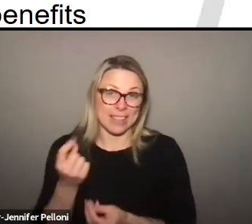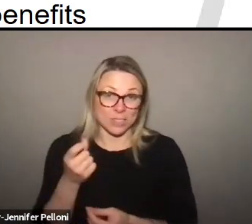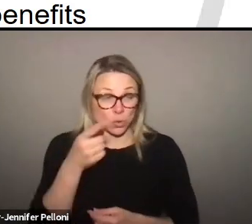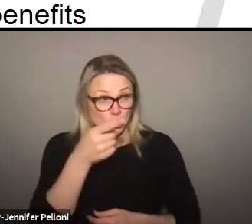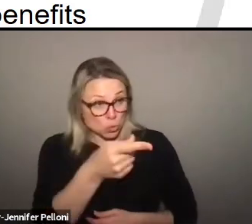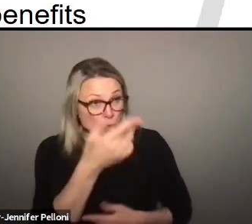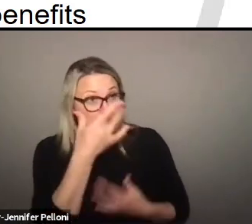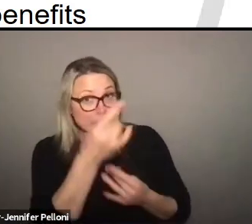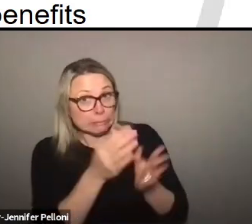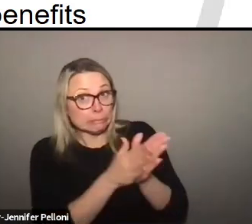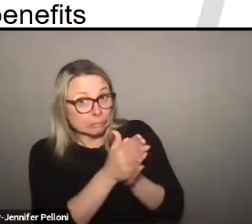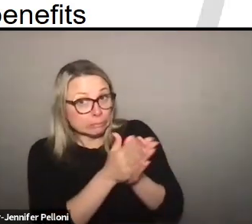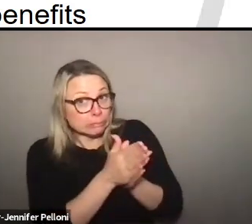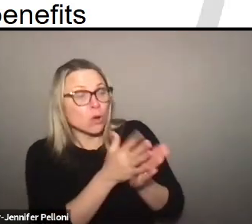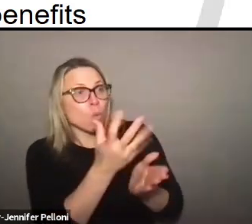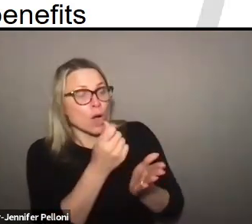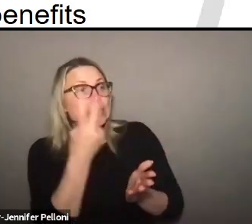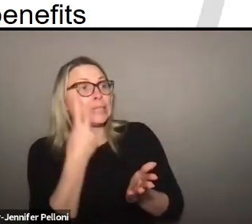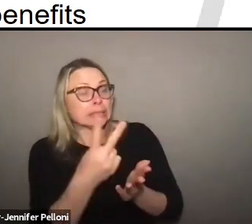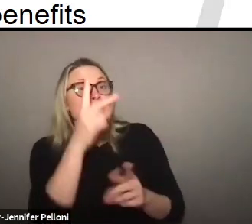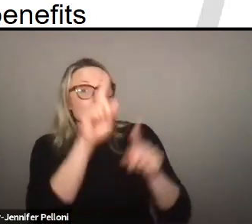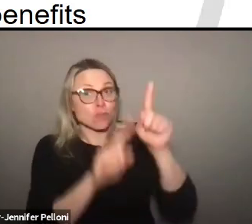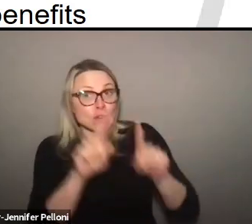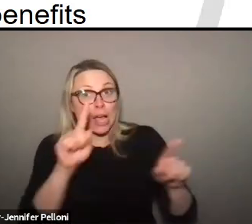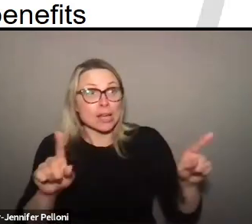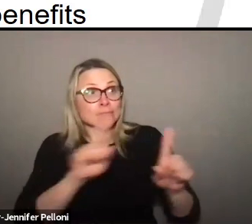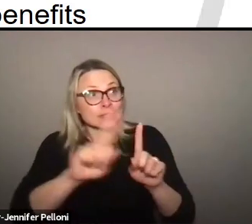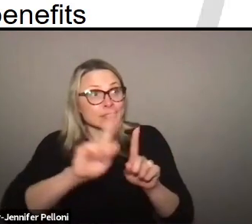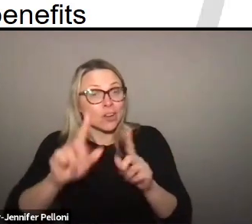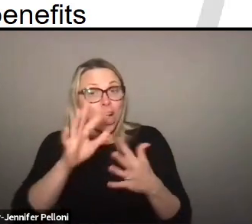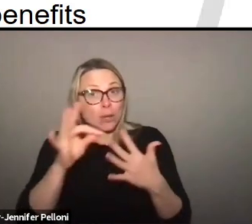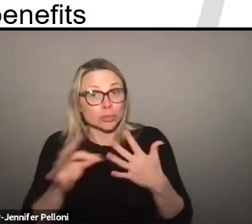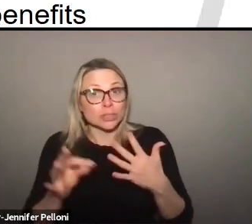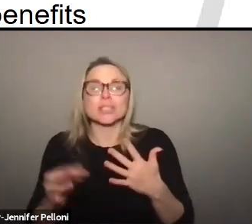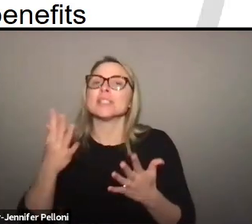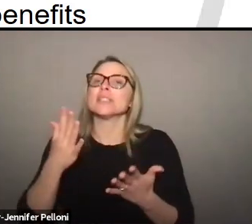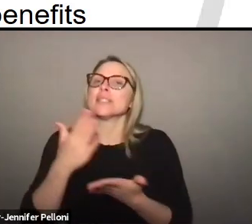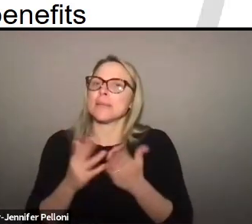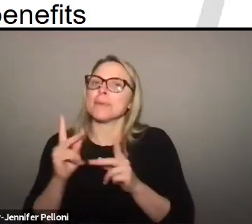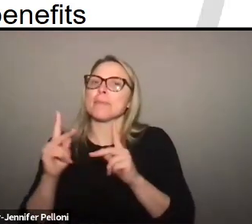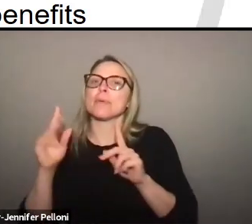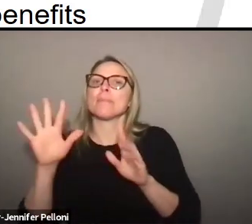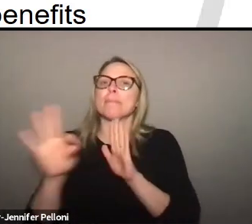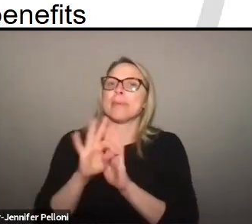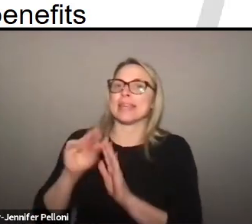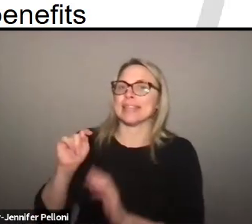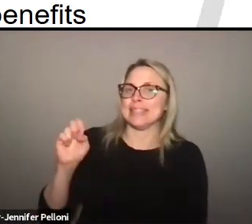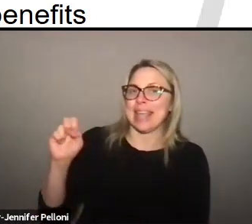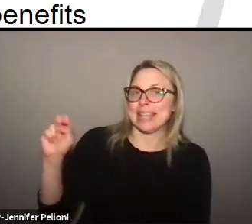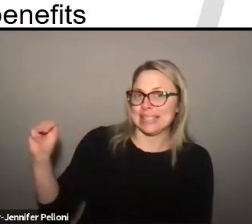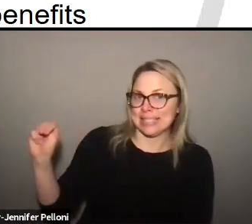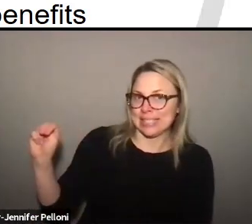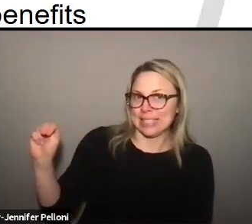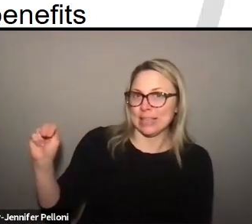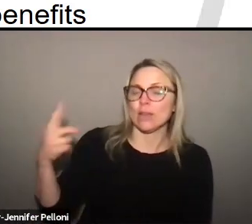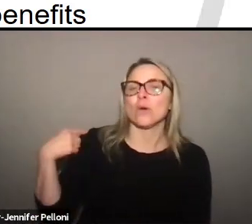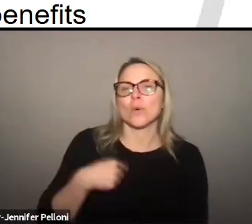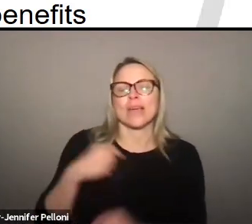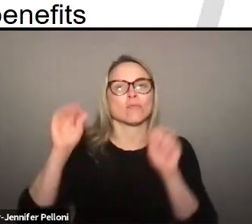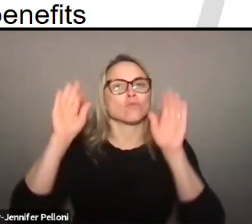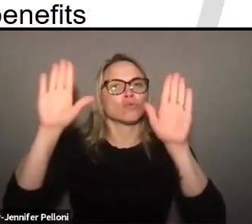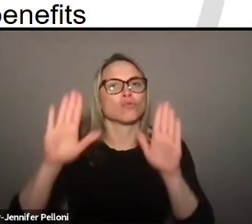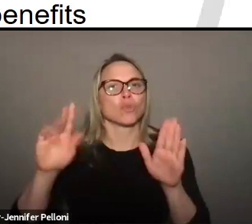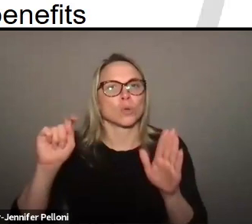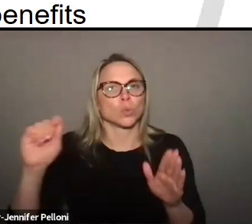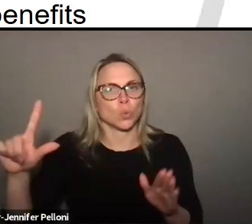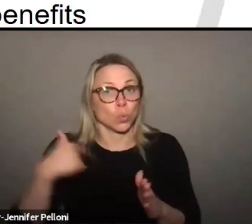really interested in a variety of investment options, some people elect to go with Tennessee. We do have a great tool that